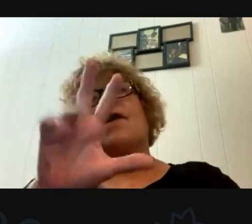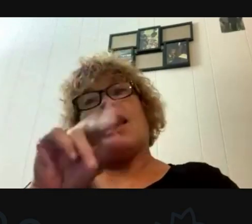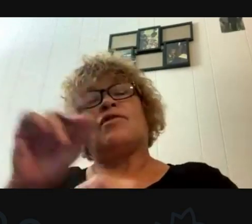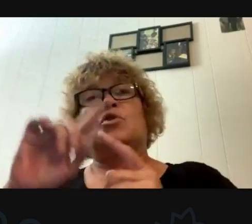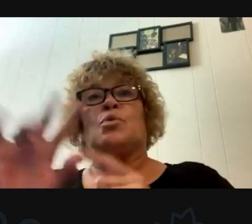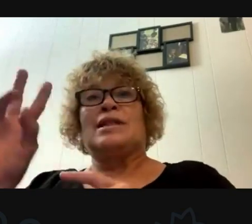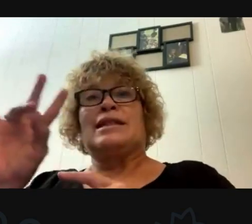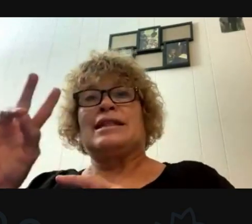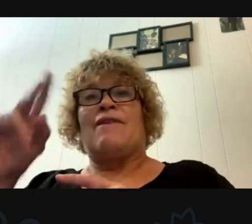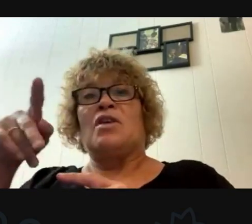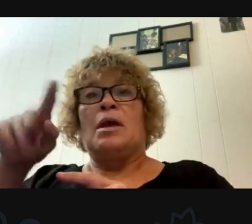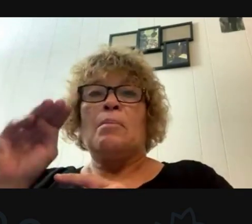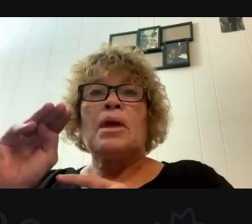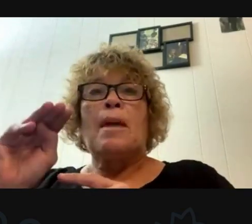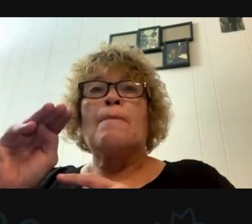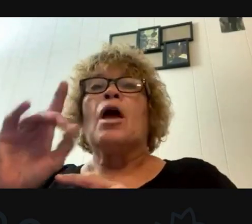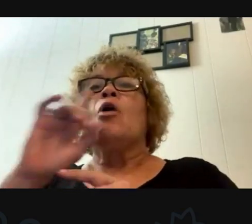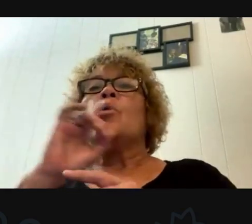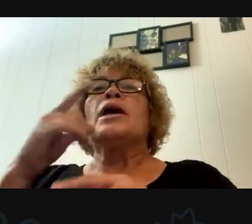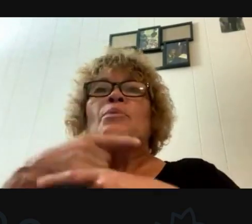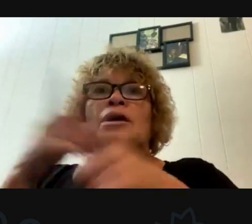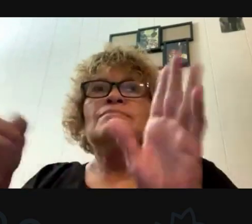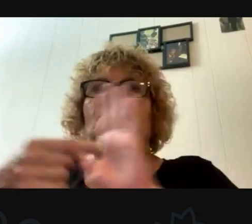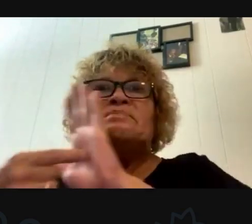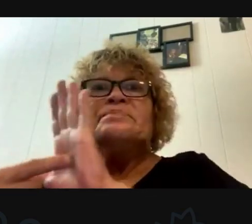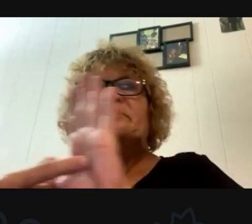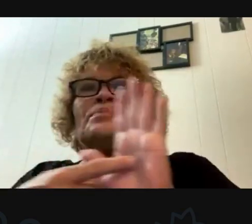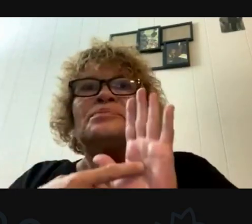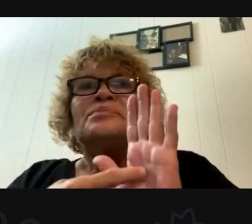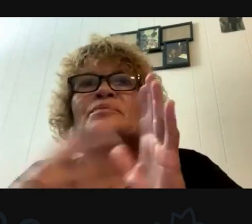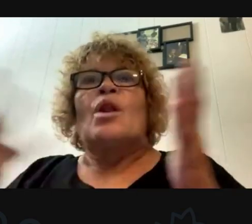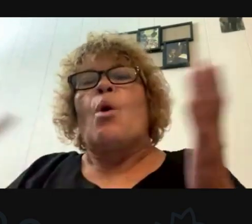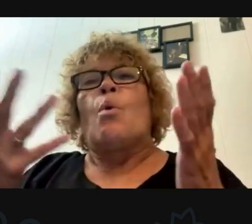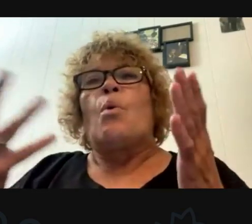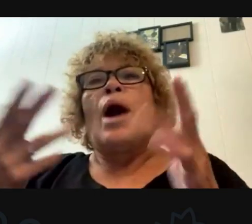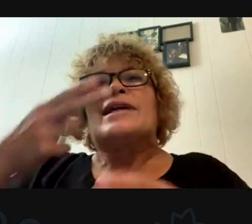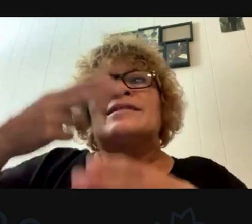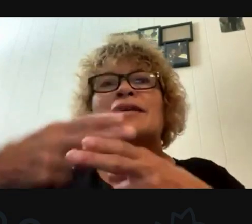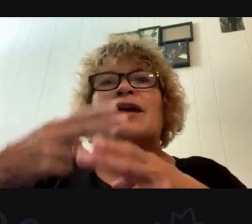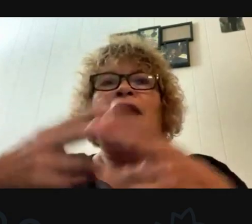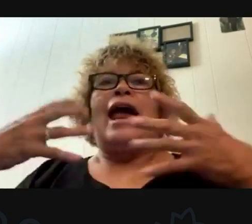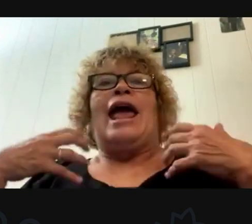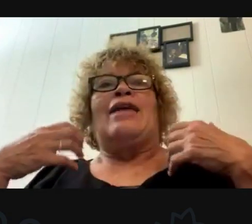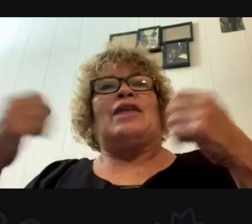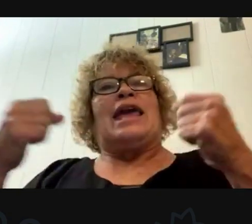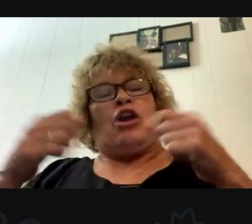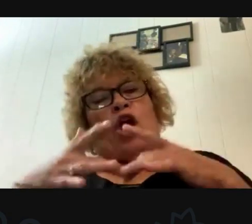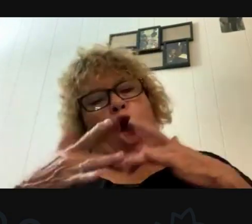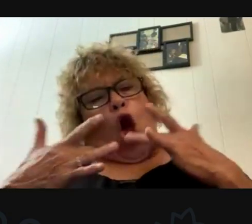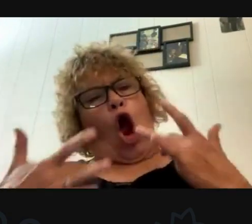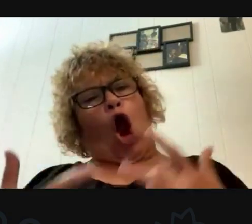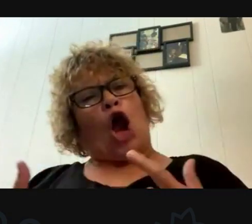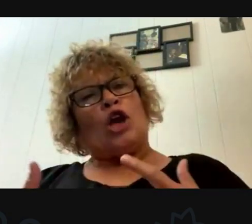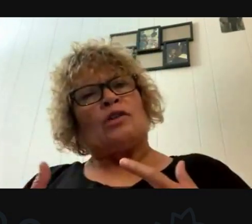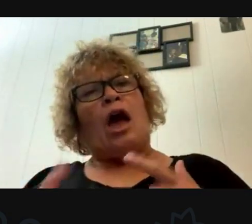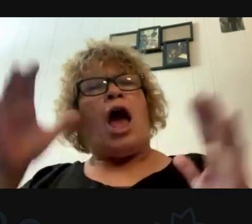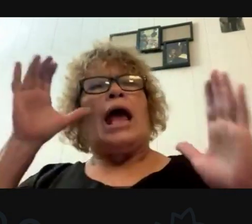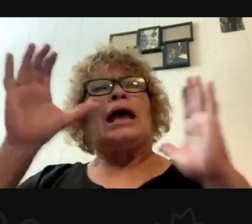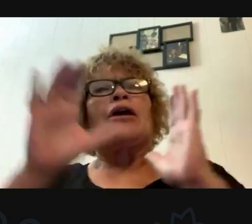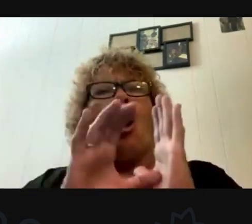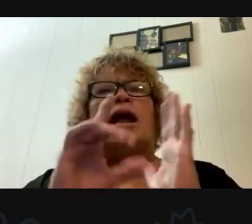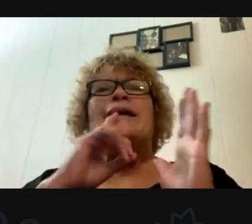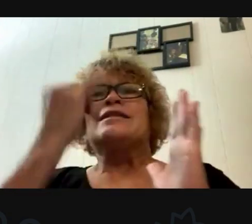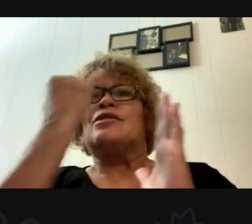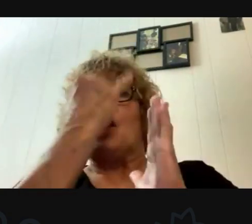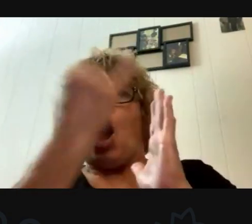p.m., we'll be unveiling what's titled as the Healing Hearts Collage. It's a community art piece,